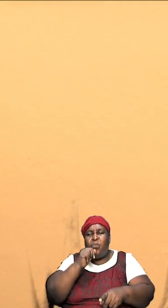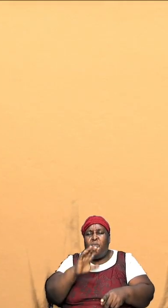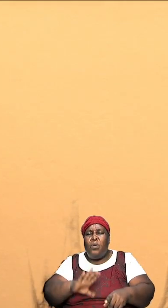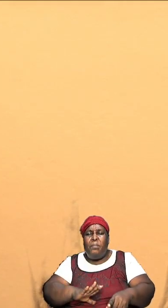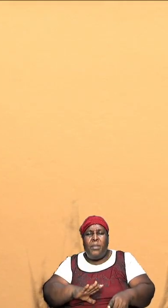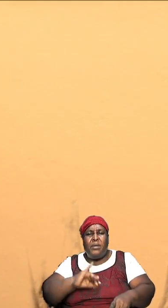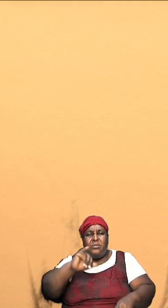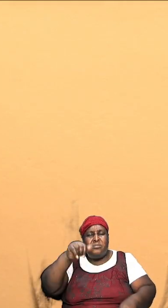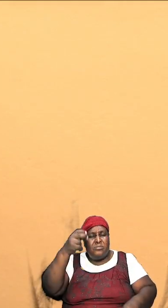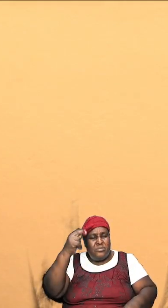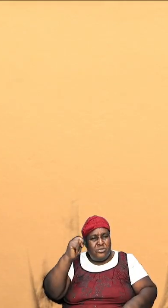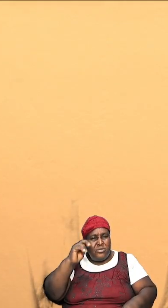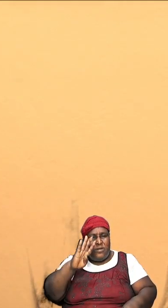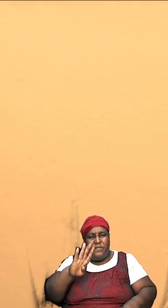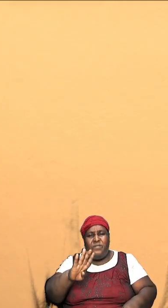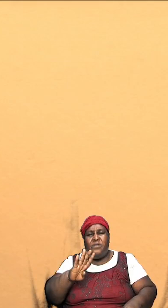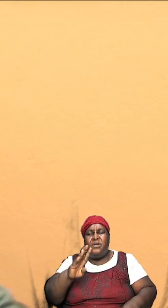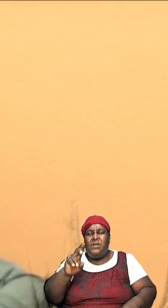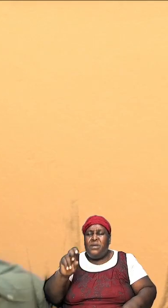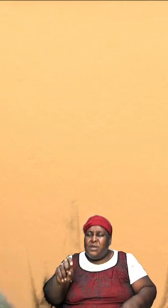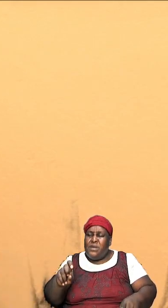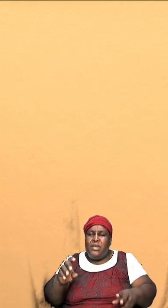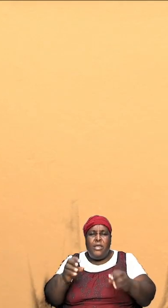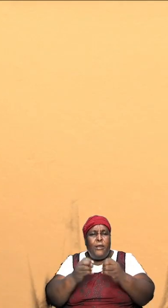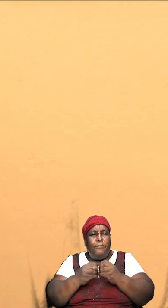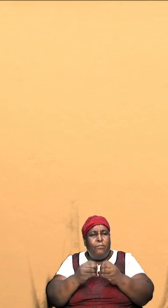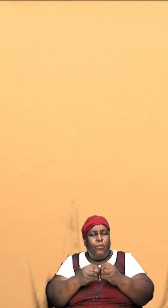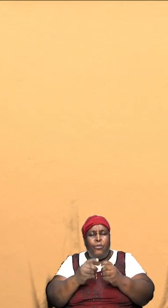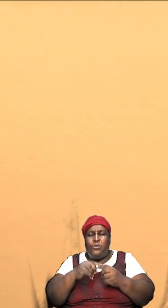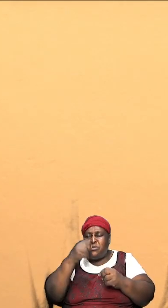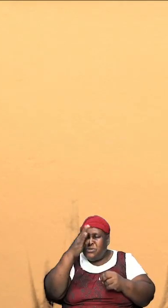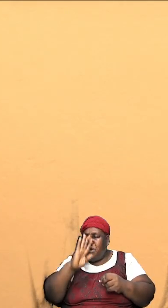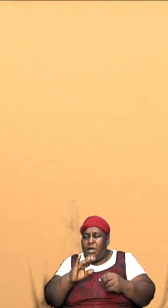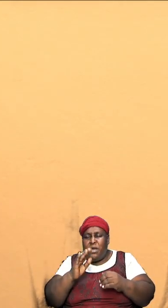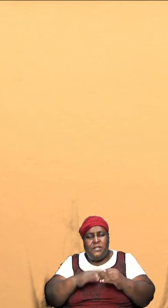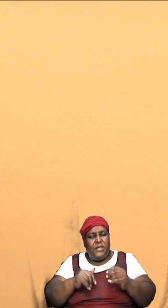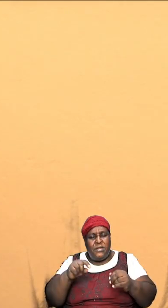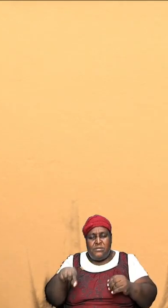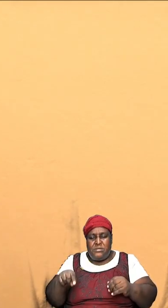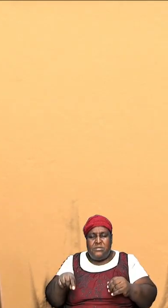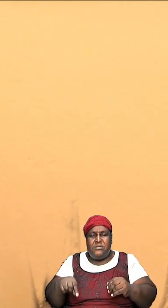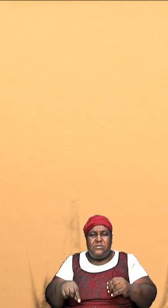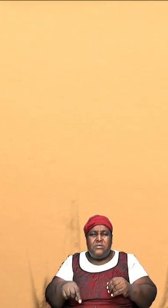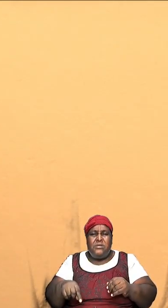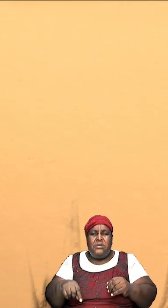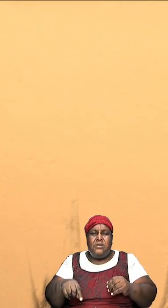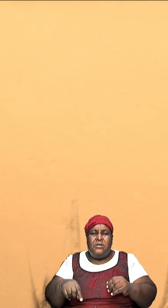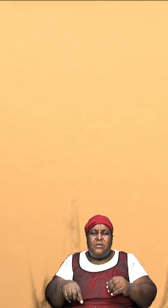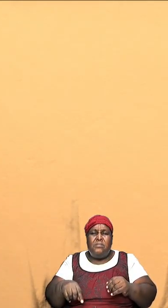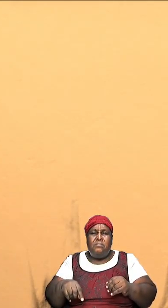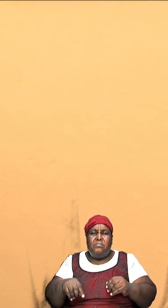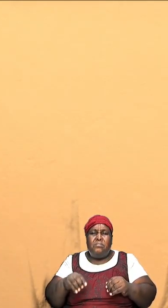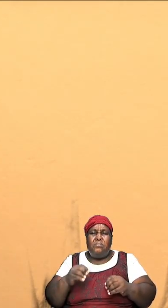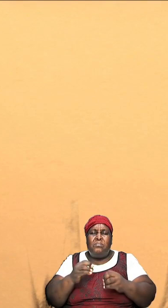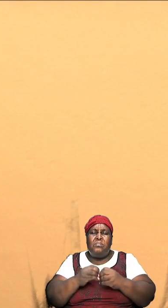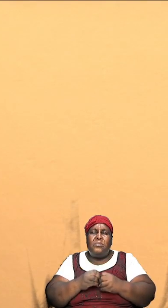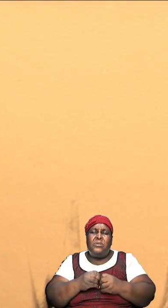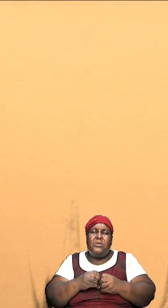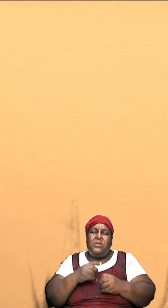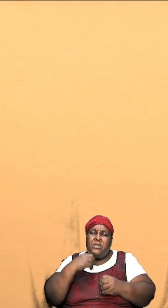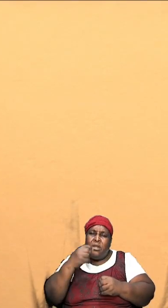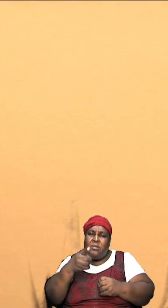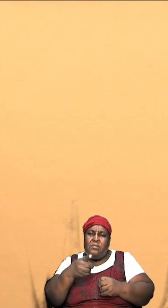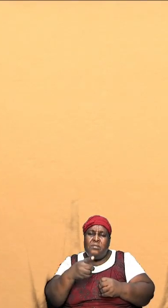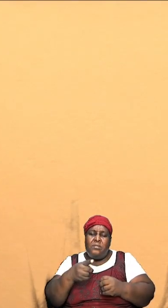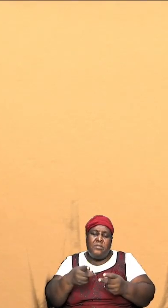where you need something more. You know there's more to God than this. You know that there must be more to life than this. I am telling you that